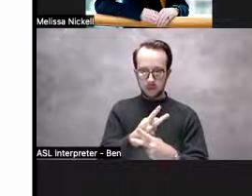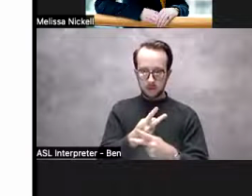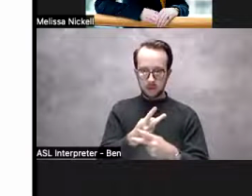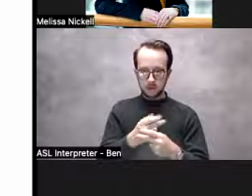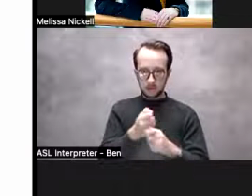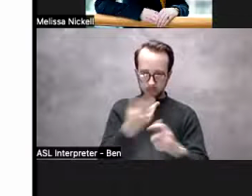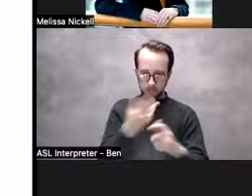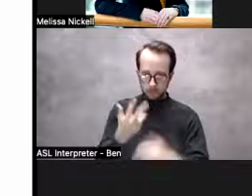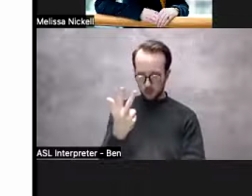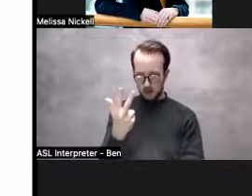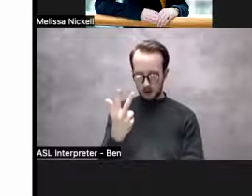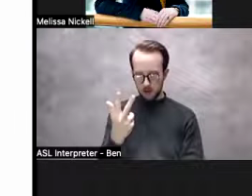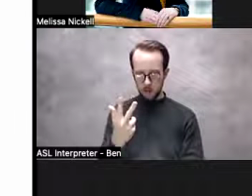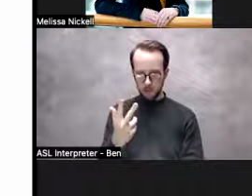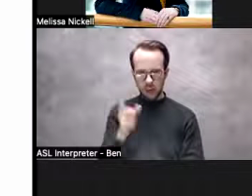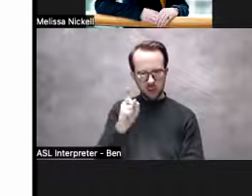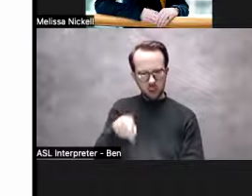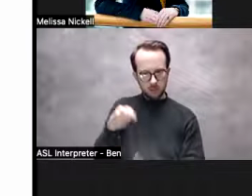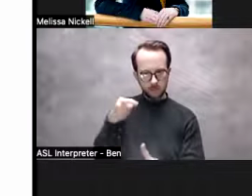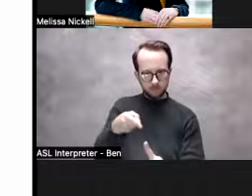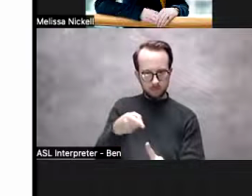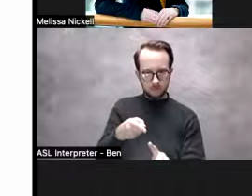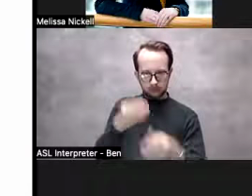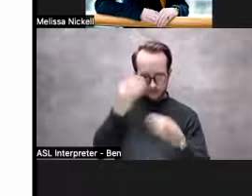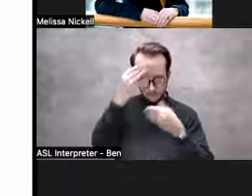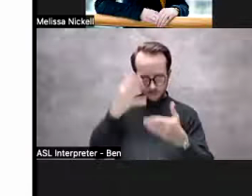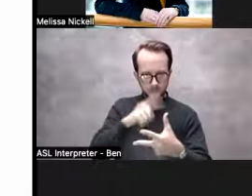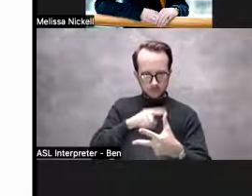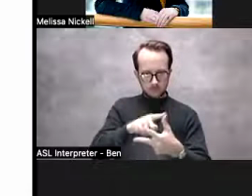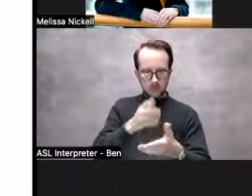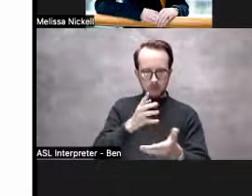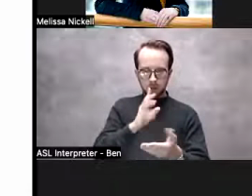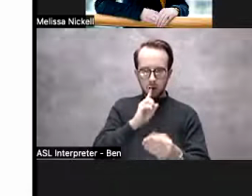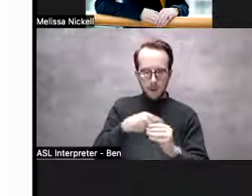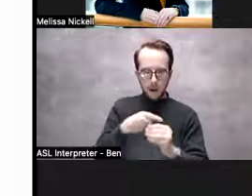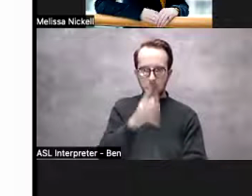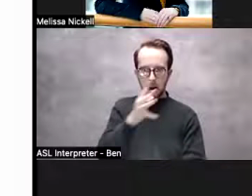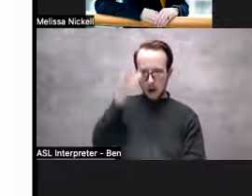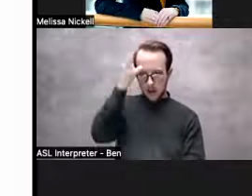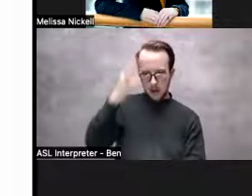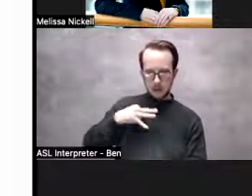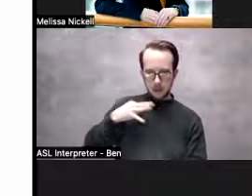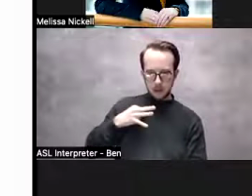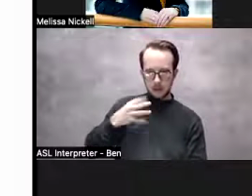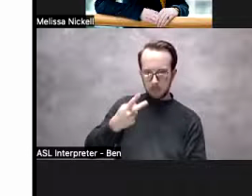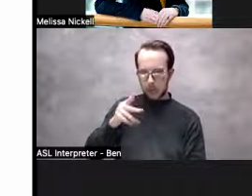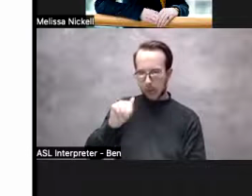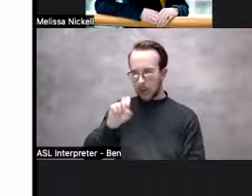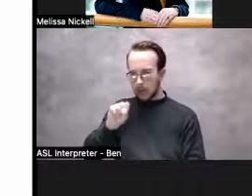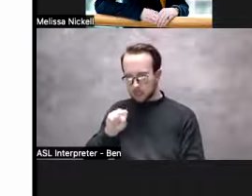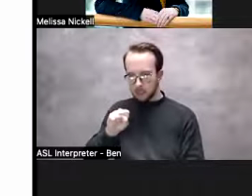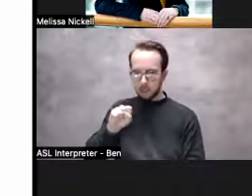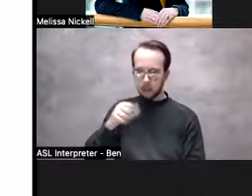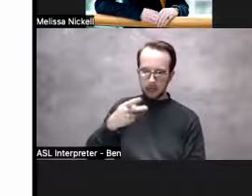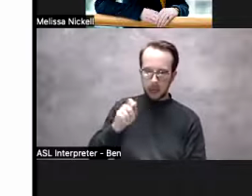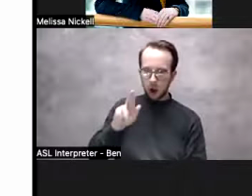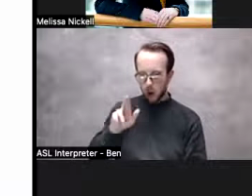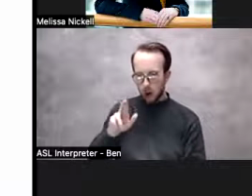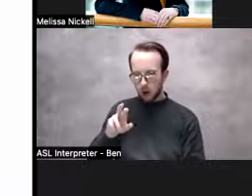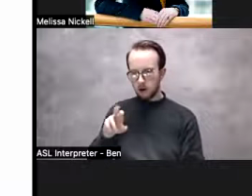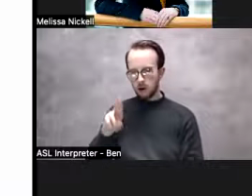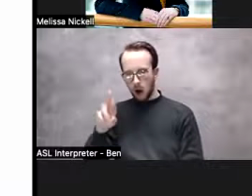about the parent applications here, with some of the PAS and PARs and the RFAs that may fall